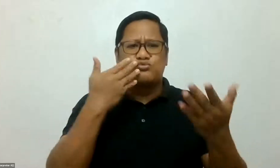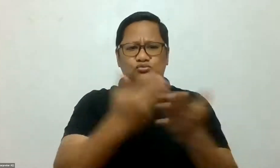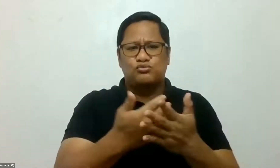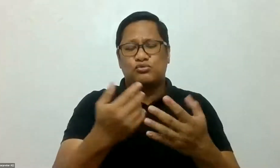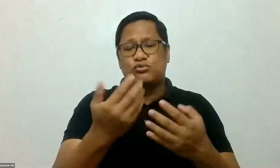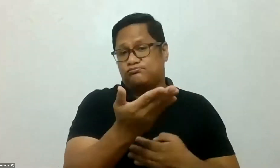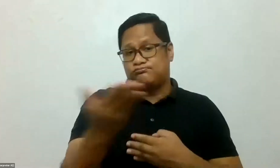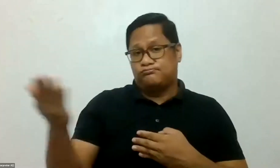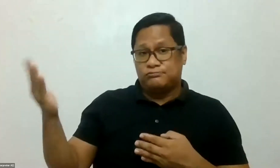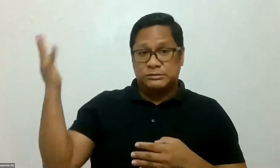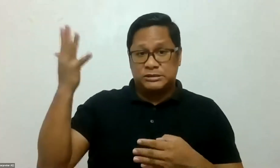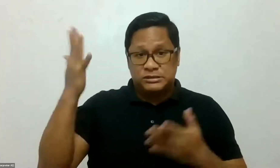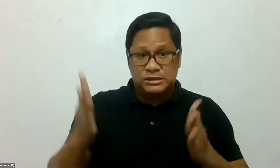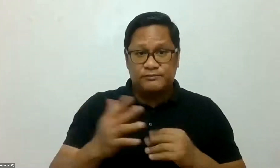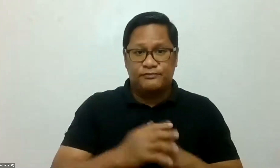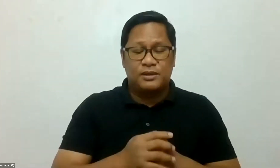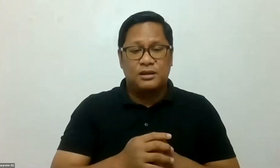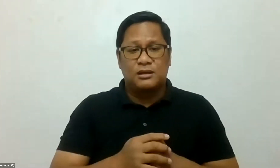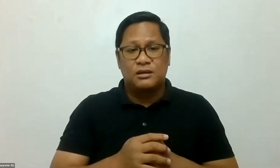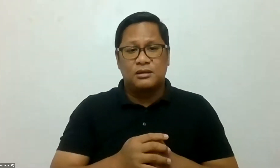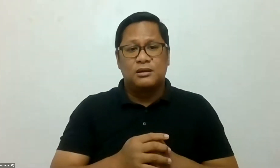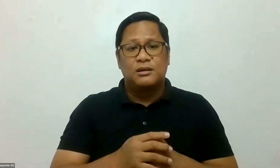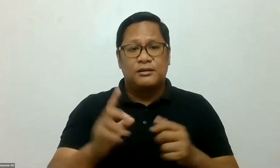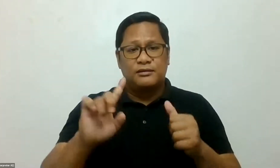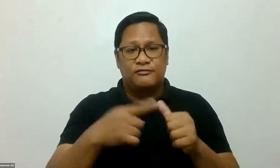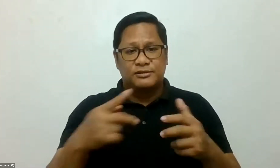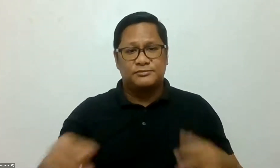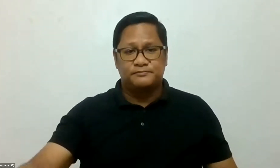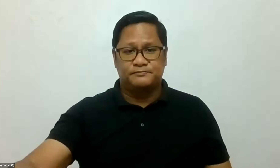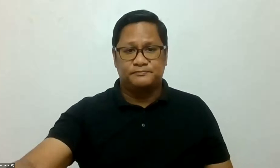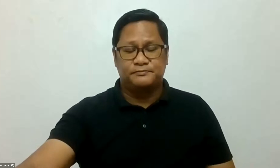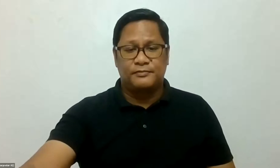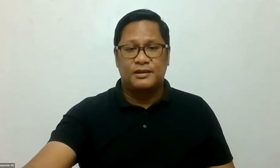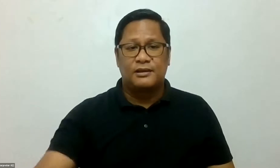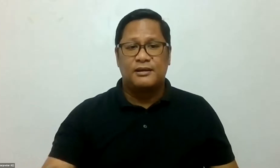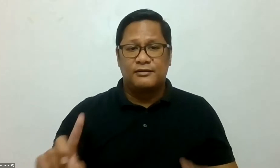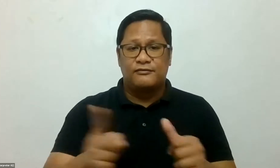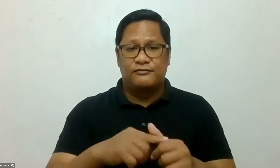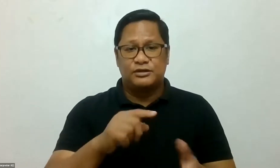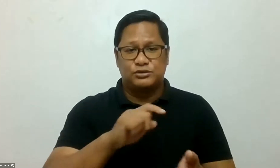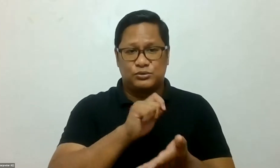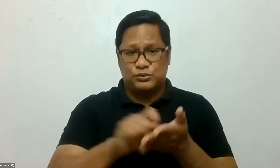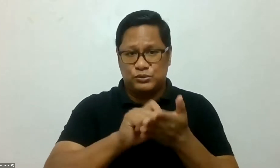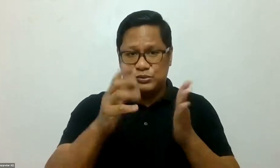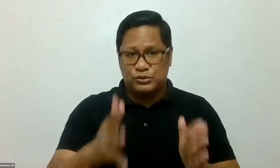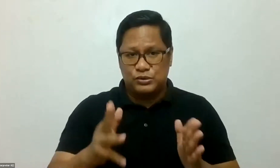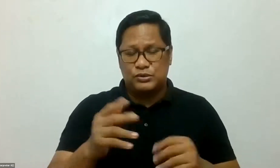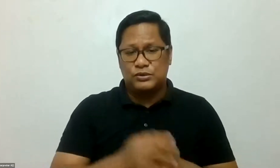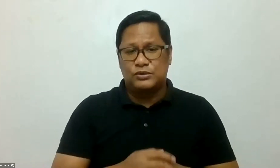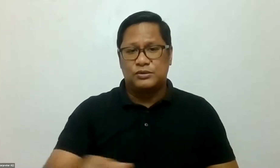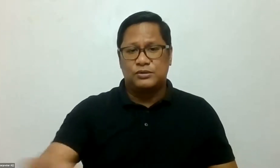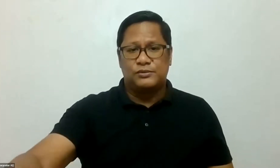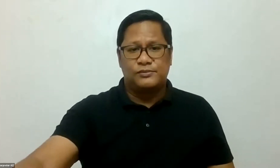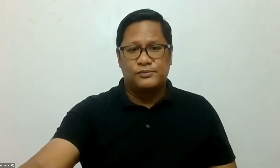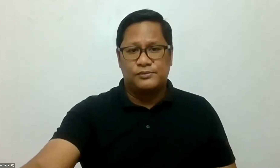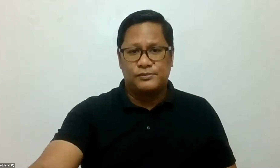lined up. First, we have the first author, actually, the first version of the National